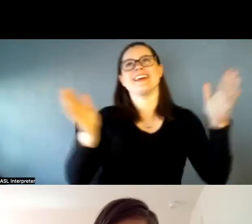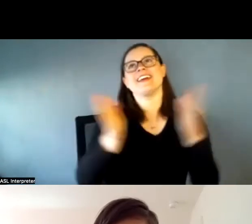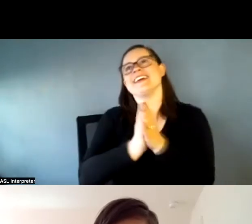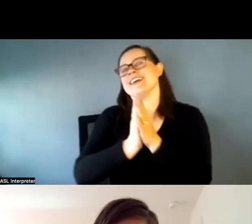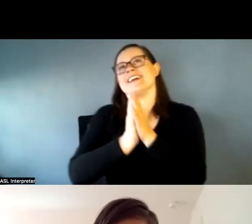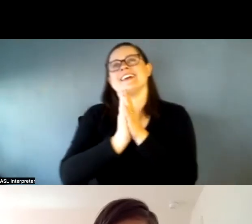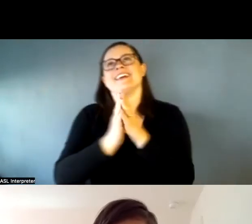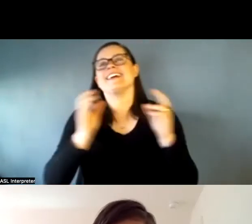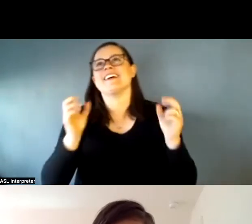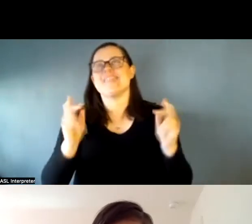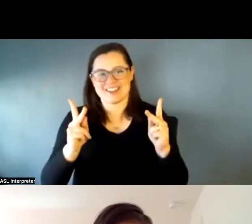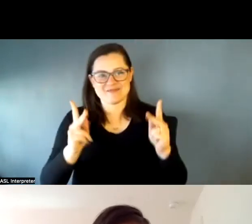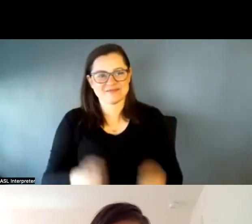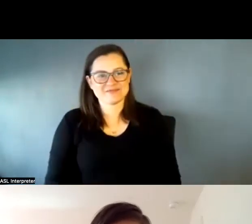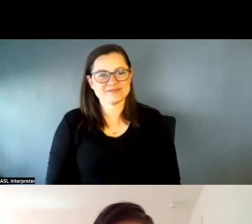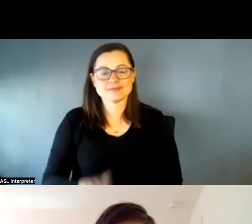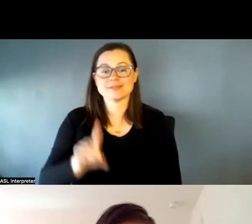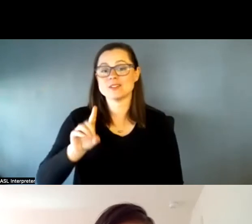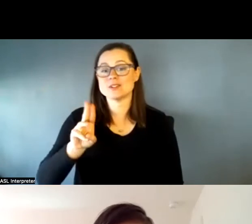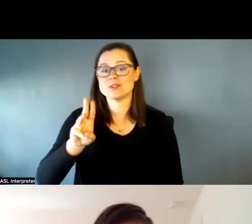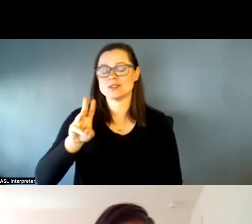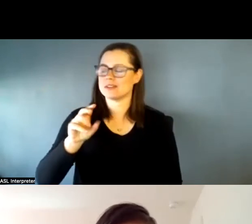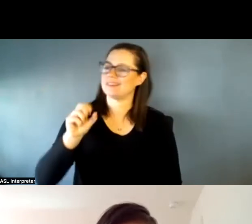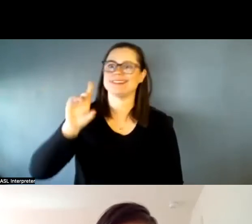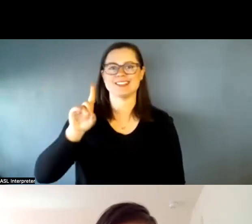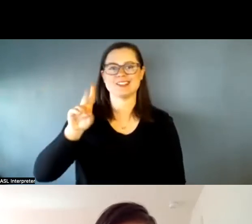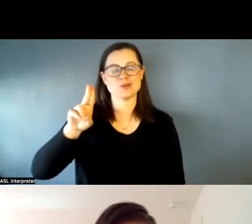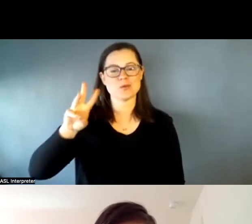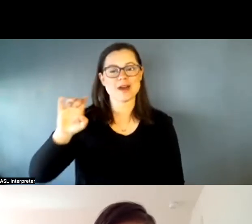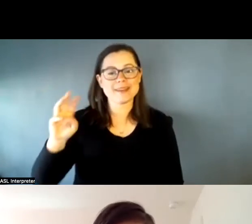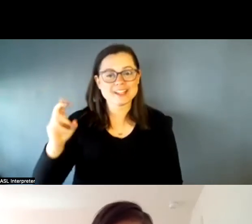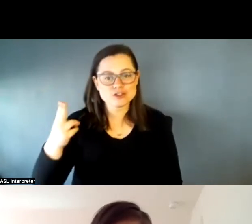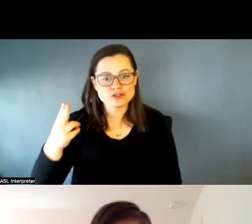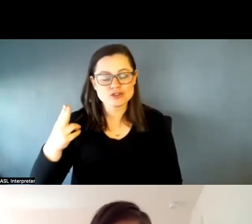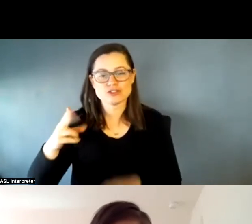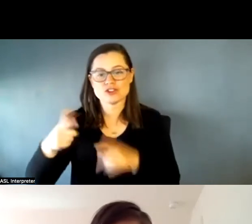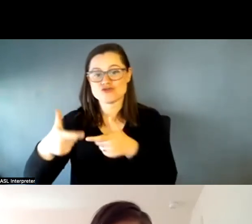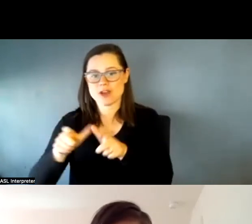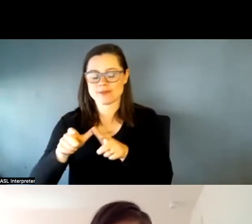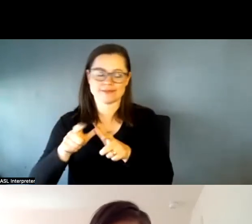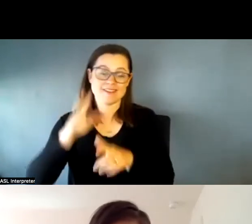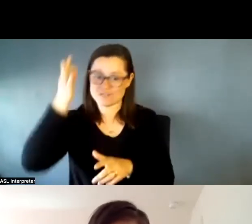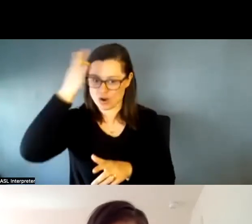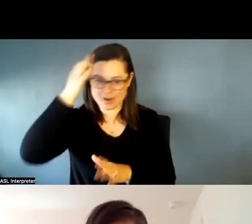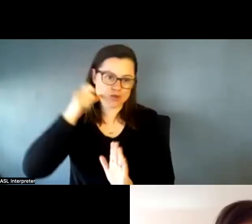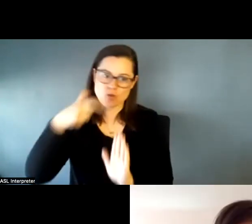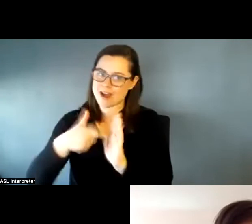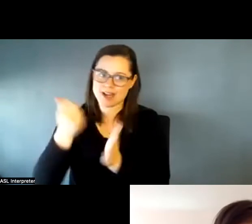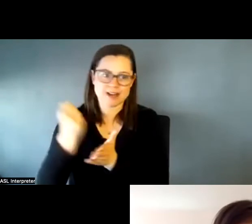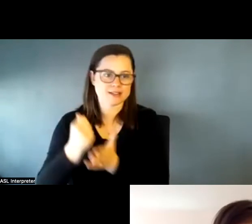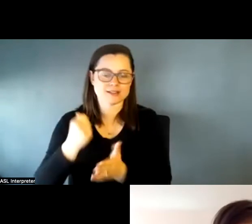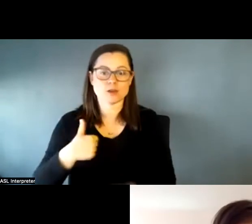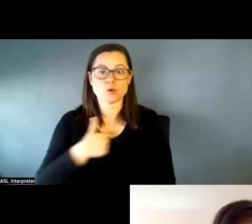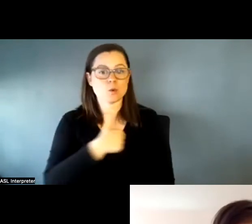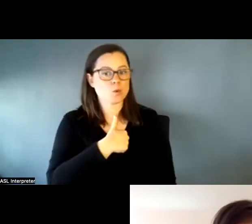Okay. Well, the Duwamish Tribe are not federally recognized, so we don't